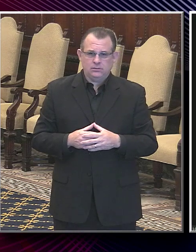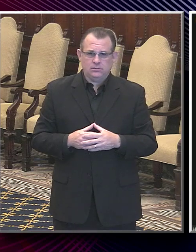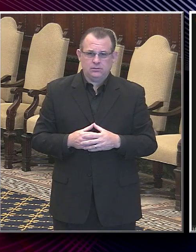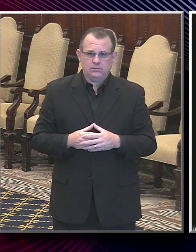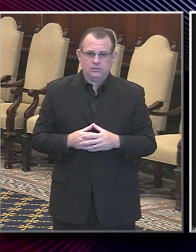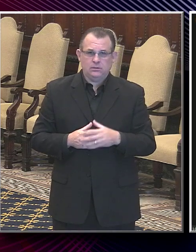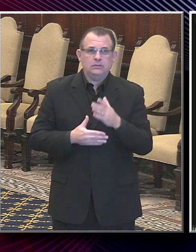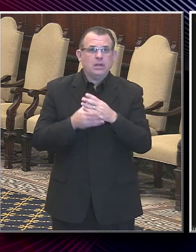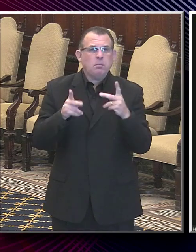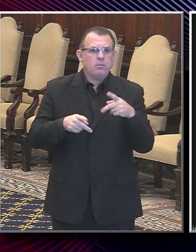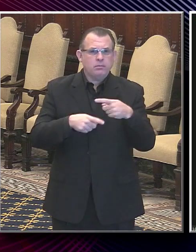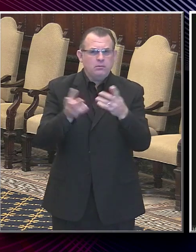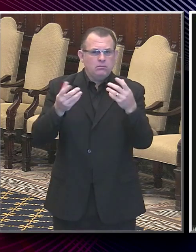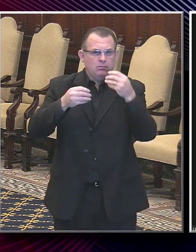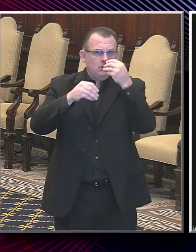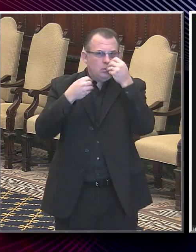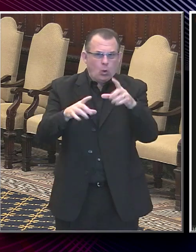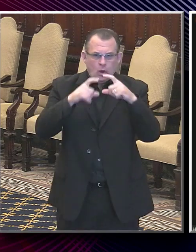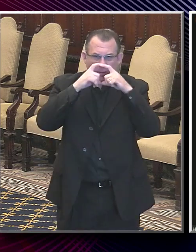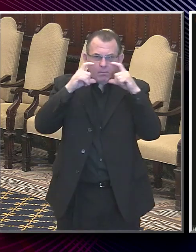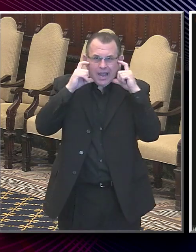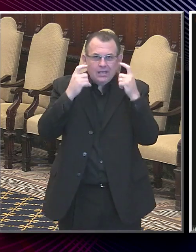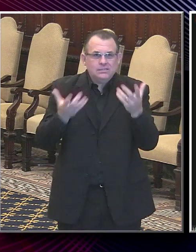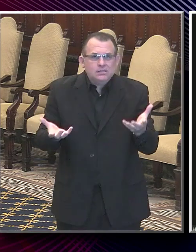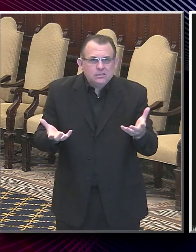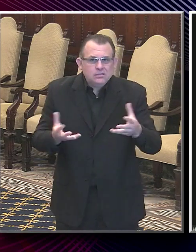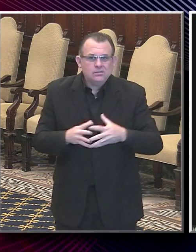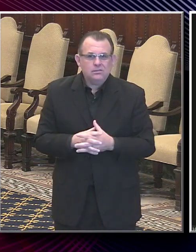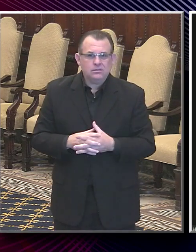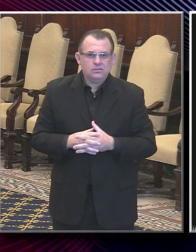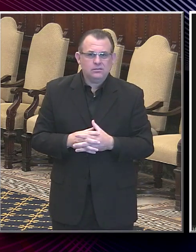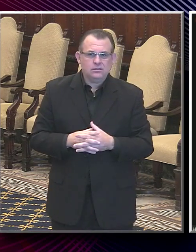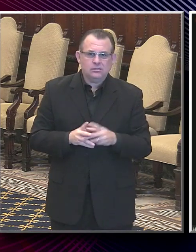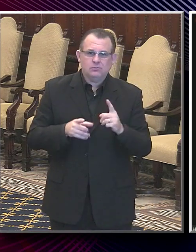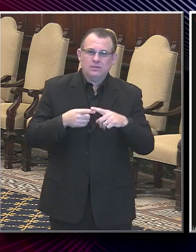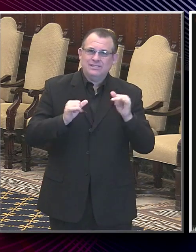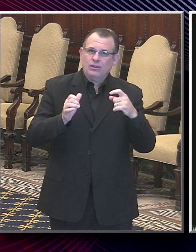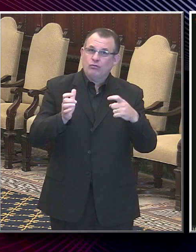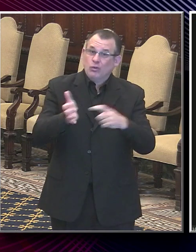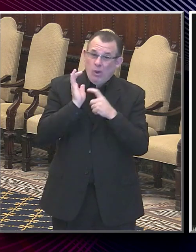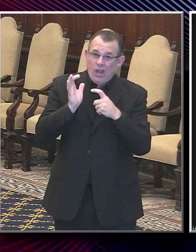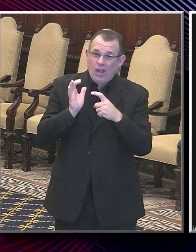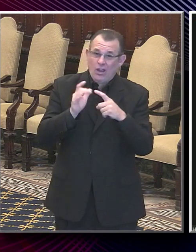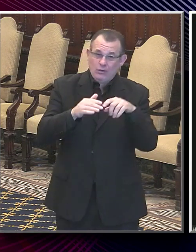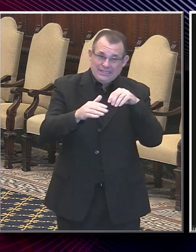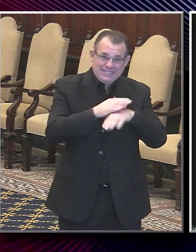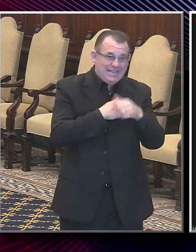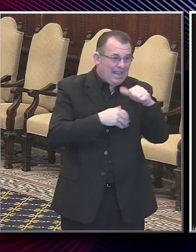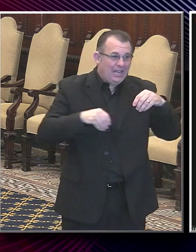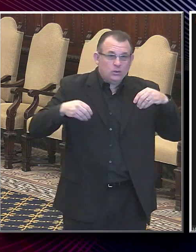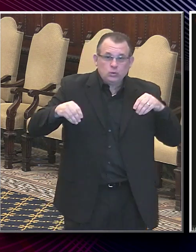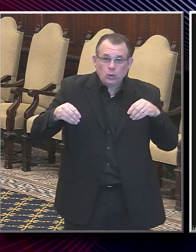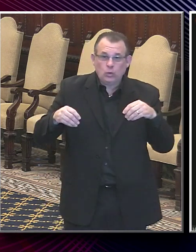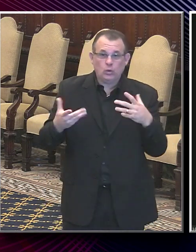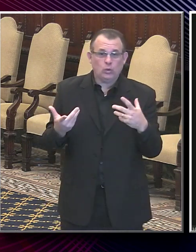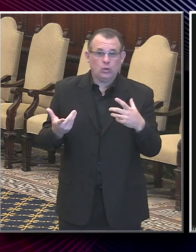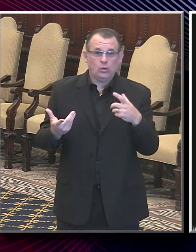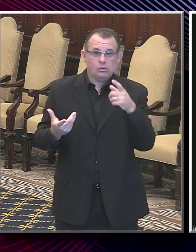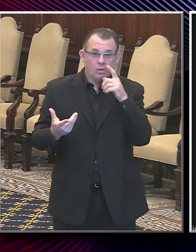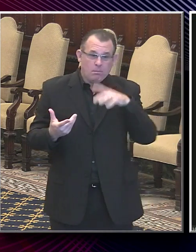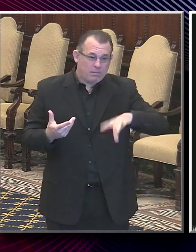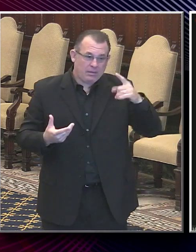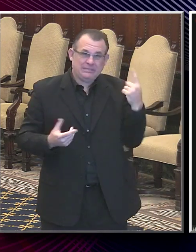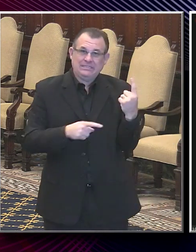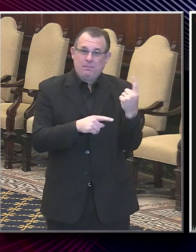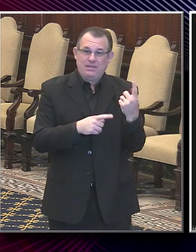to not wear masks when they're out in public. I believe it's still required when they go into any of these stores that, to pick up an item.